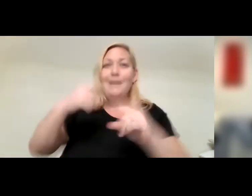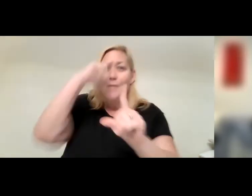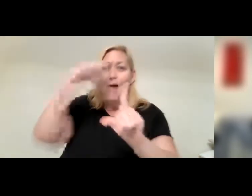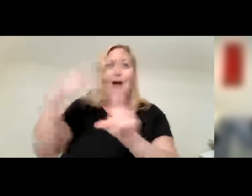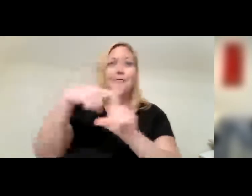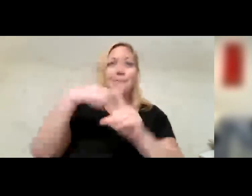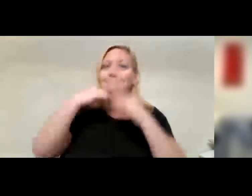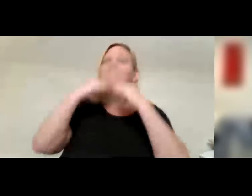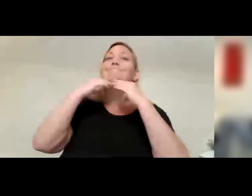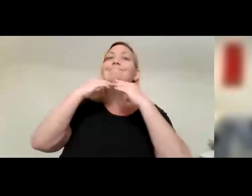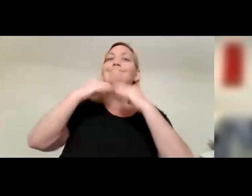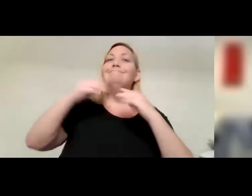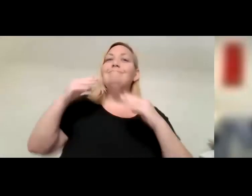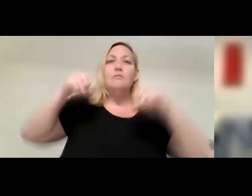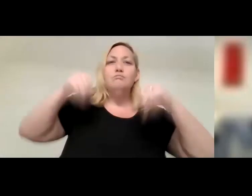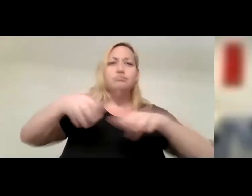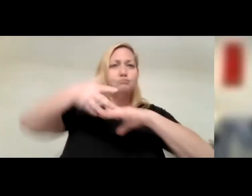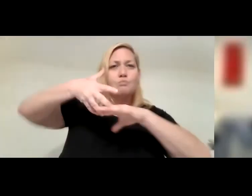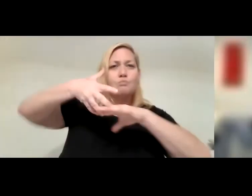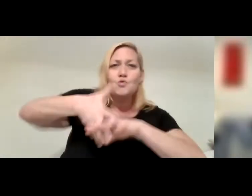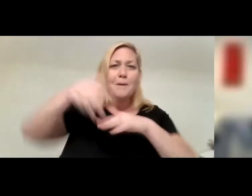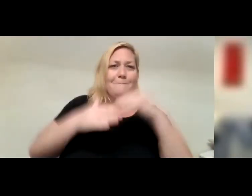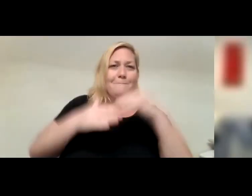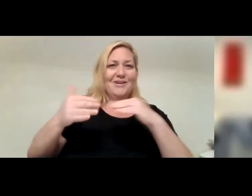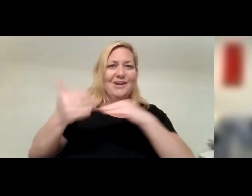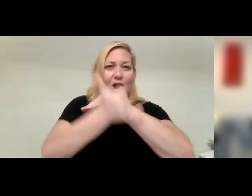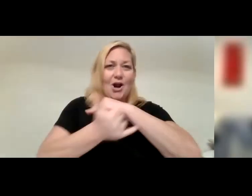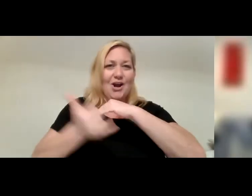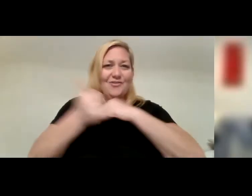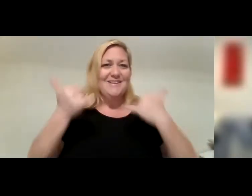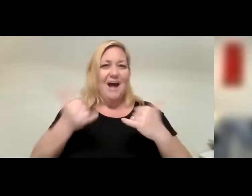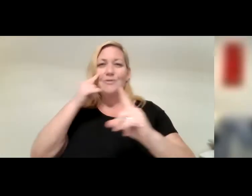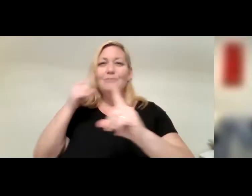high, and laid down roots, building our country into the beacon of hope it is today.